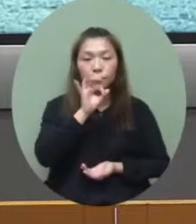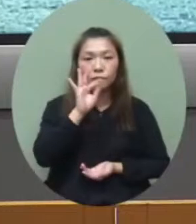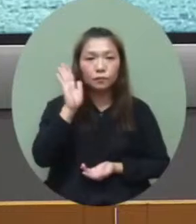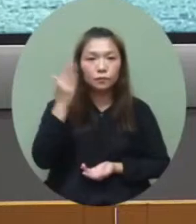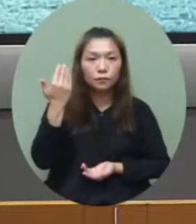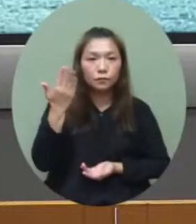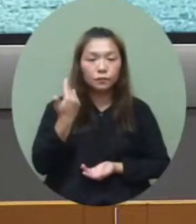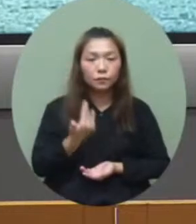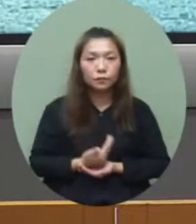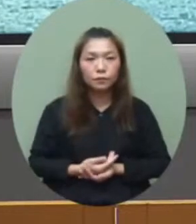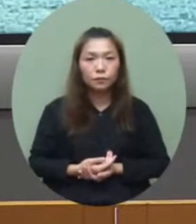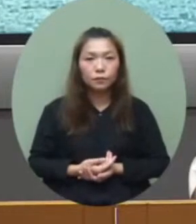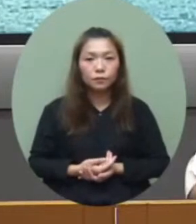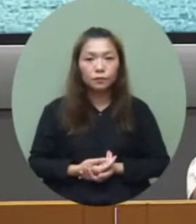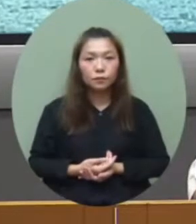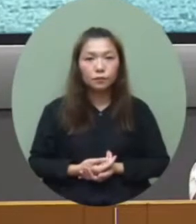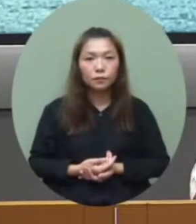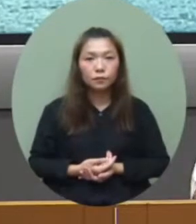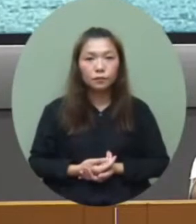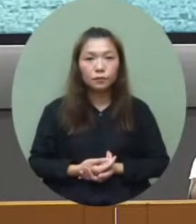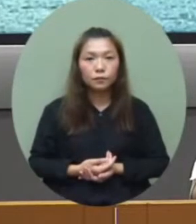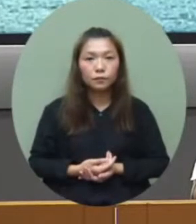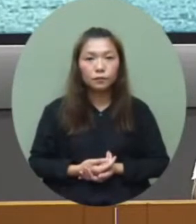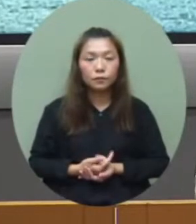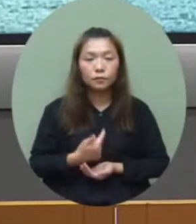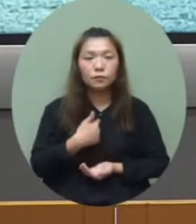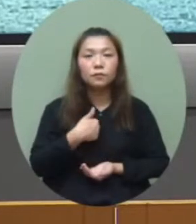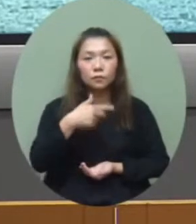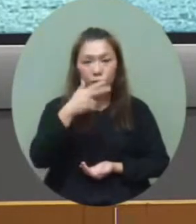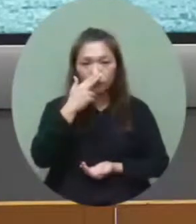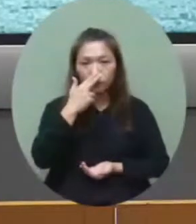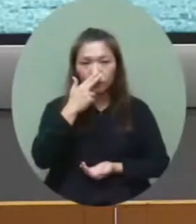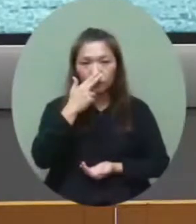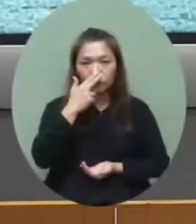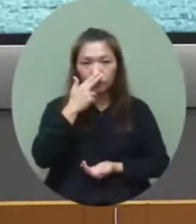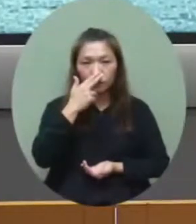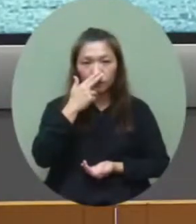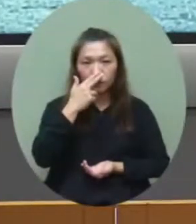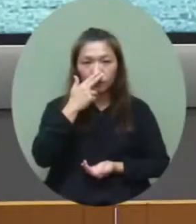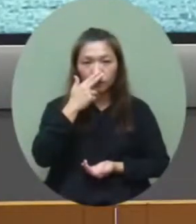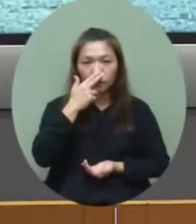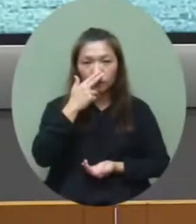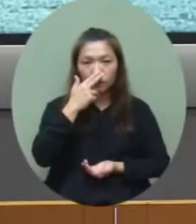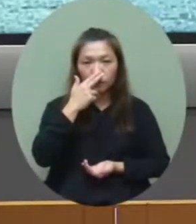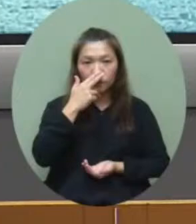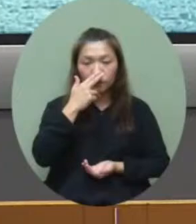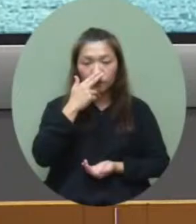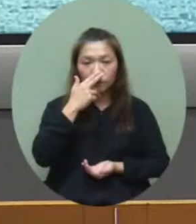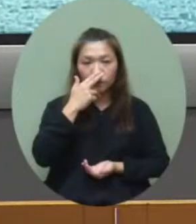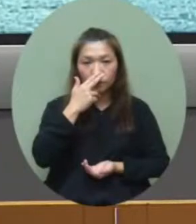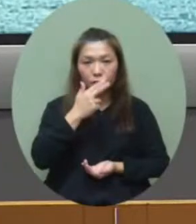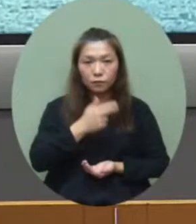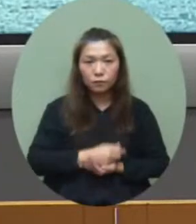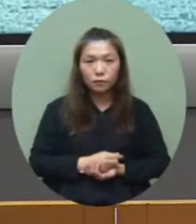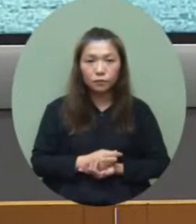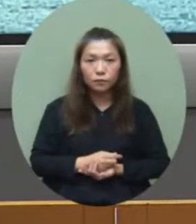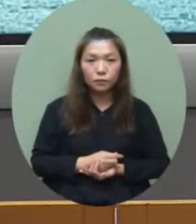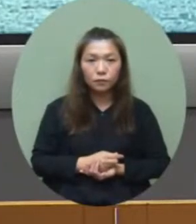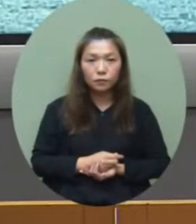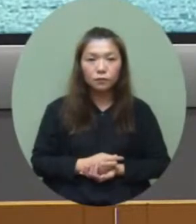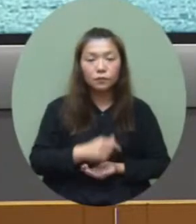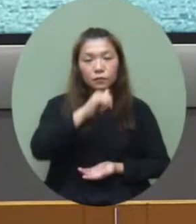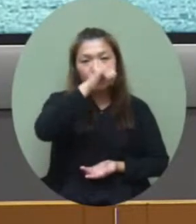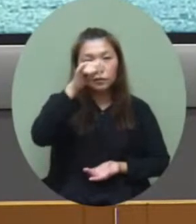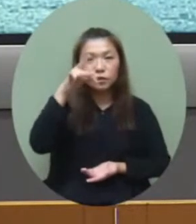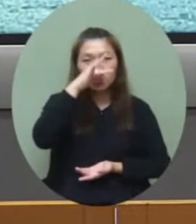I think they have measures to, the rapid tests, right, before going to the bars and the clubs.